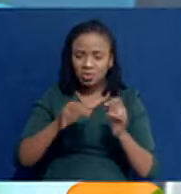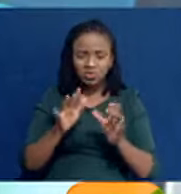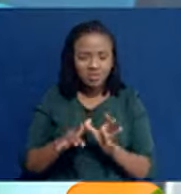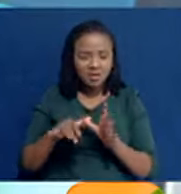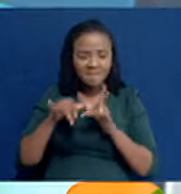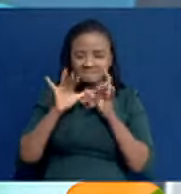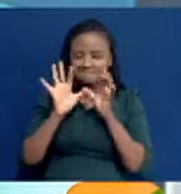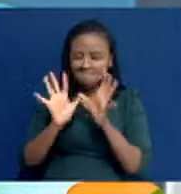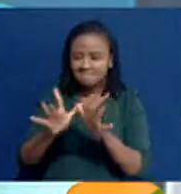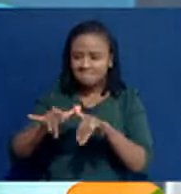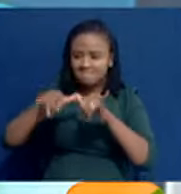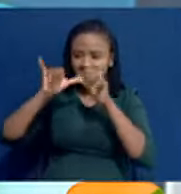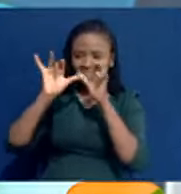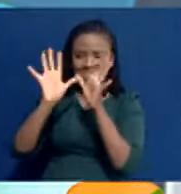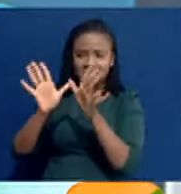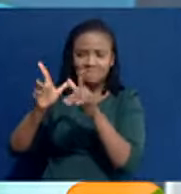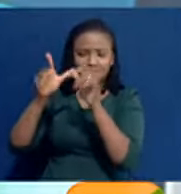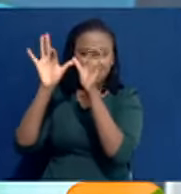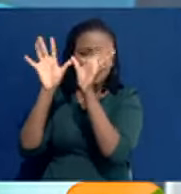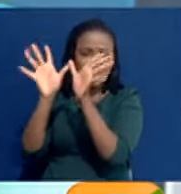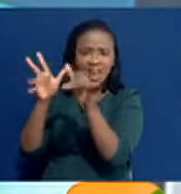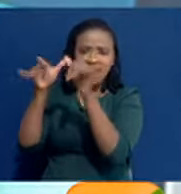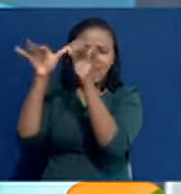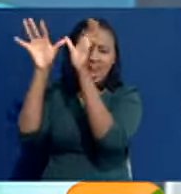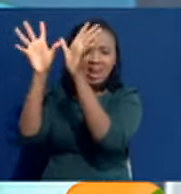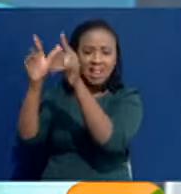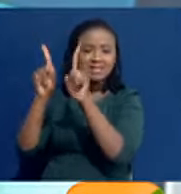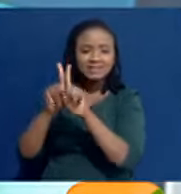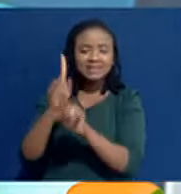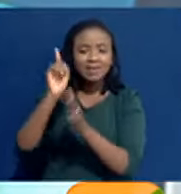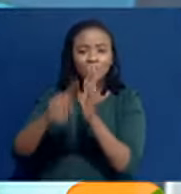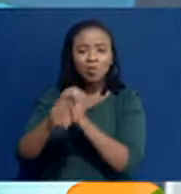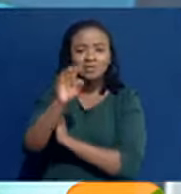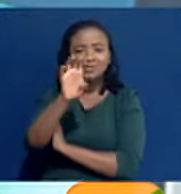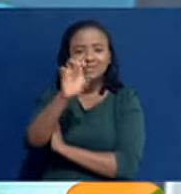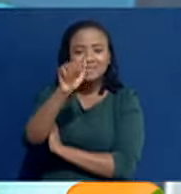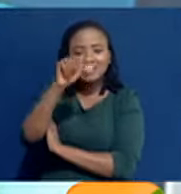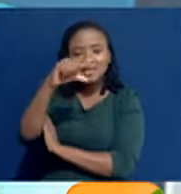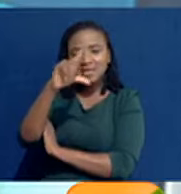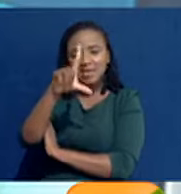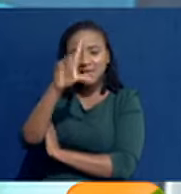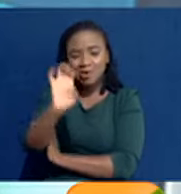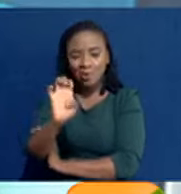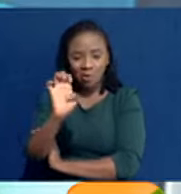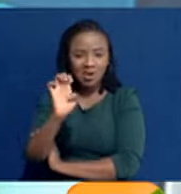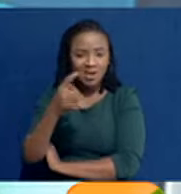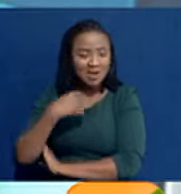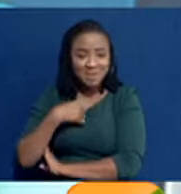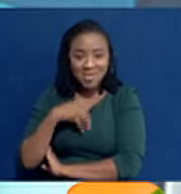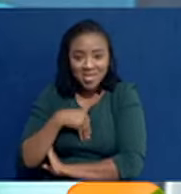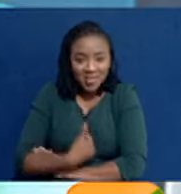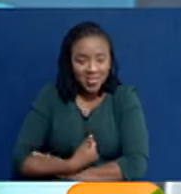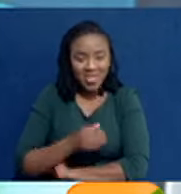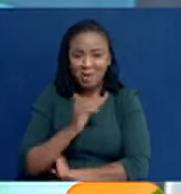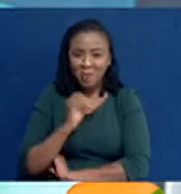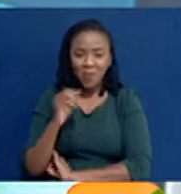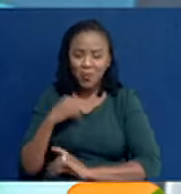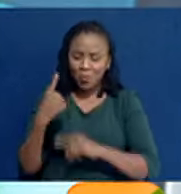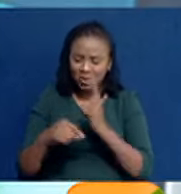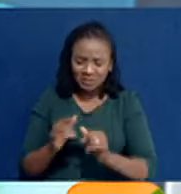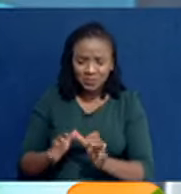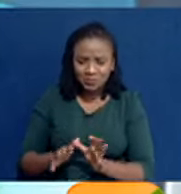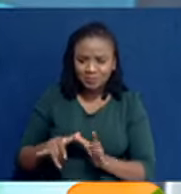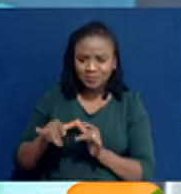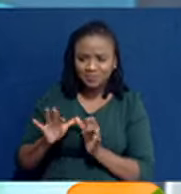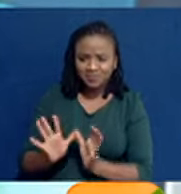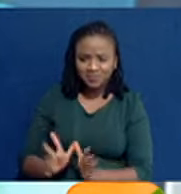and renew myself like an eagle and come down again. And then, as fate would have it, or luck,